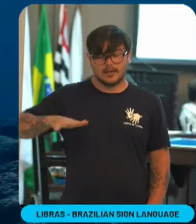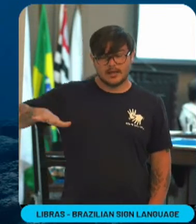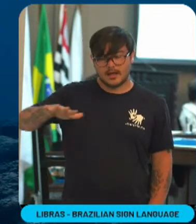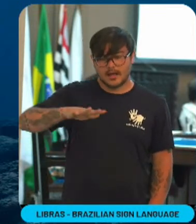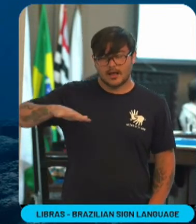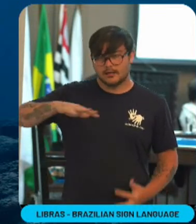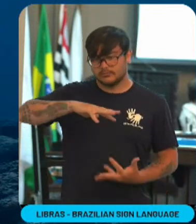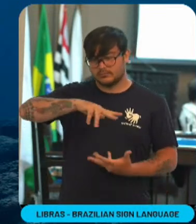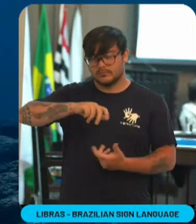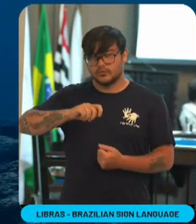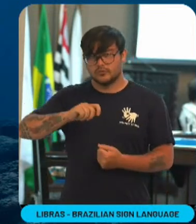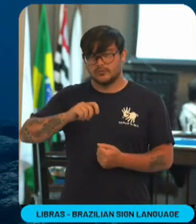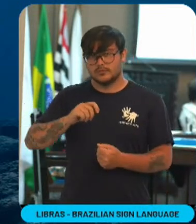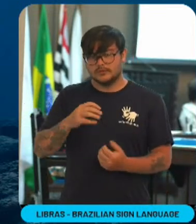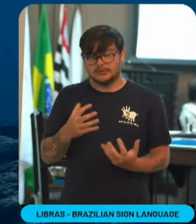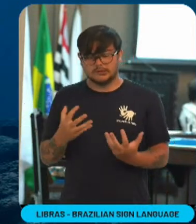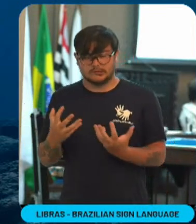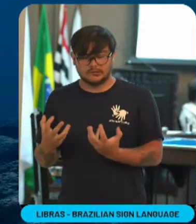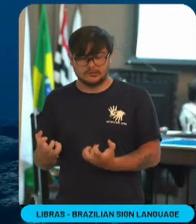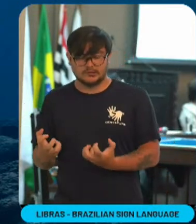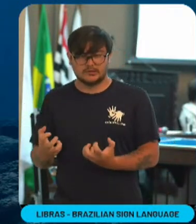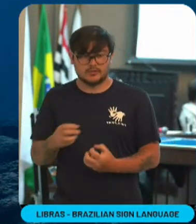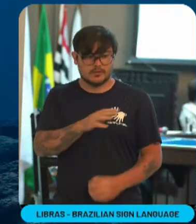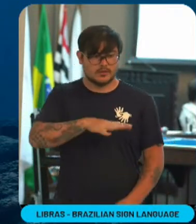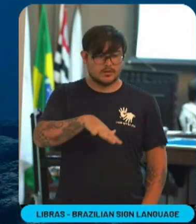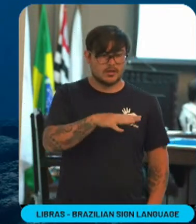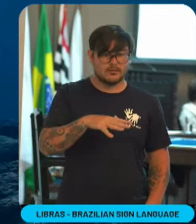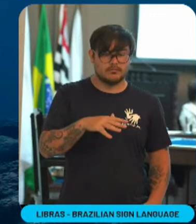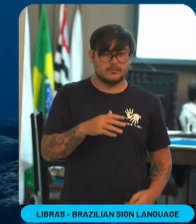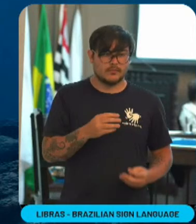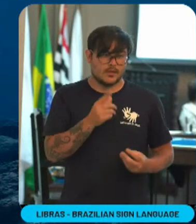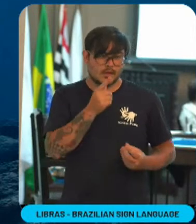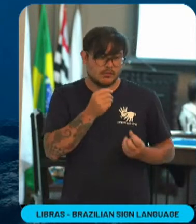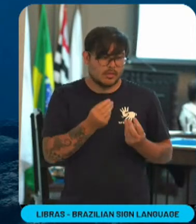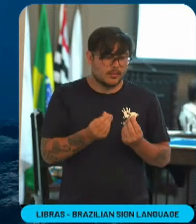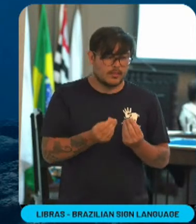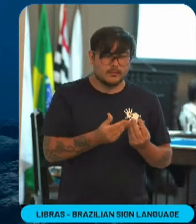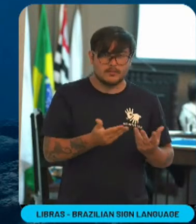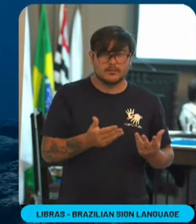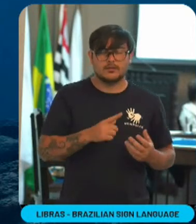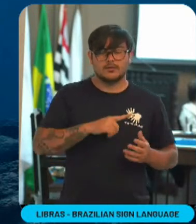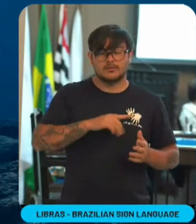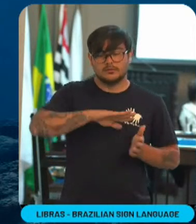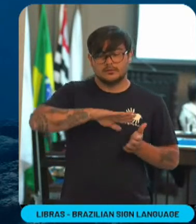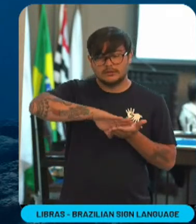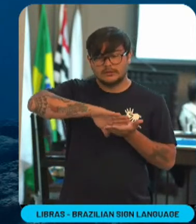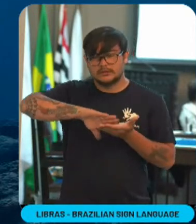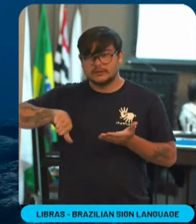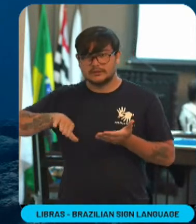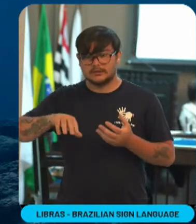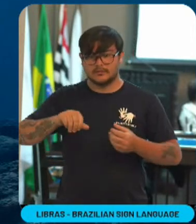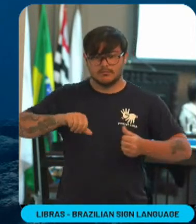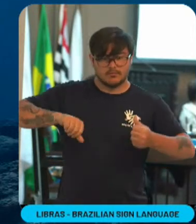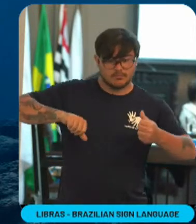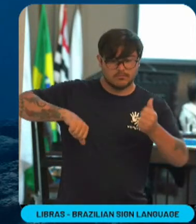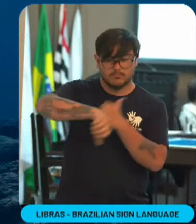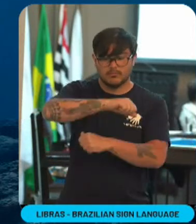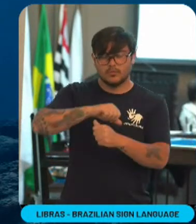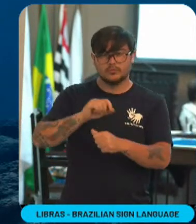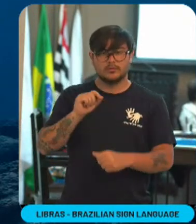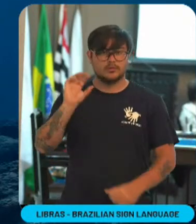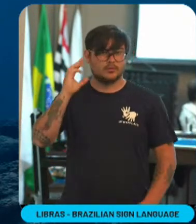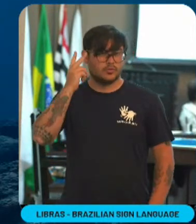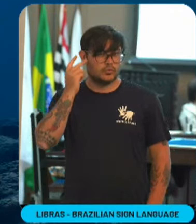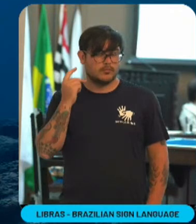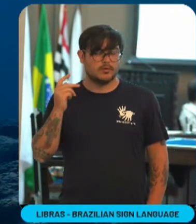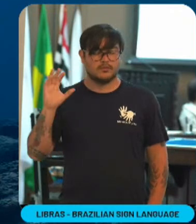in global level. There are areas that become drier and areas wetter. So you